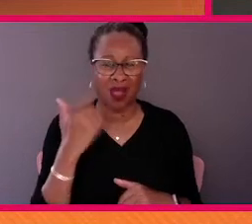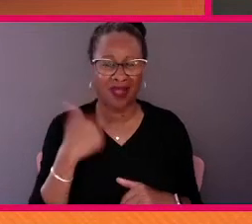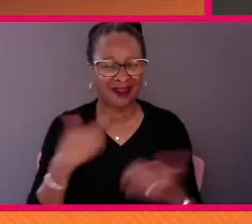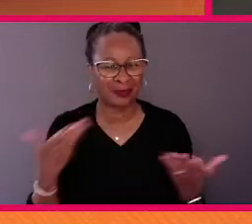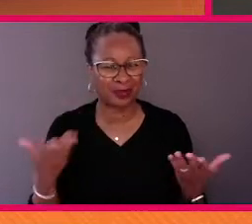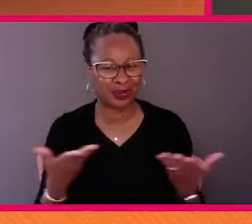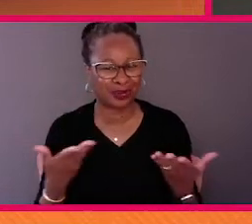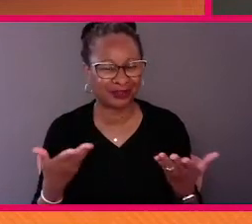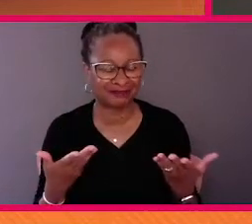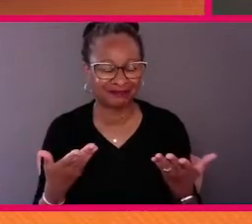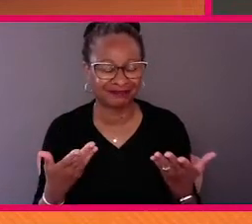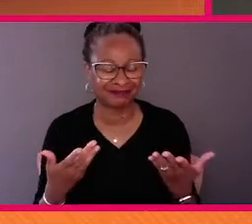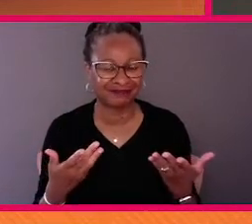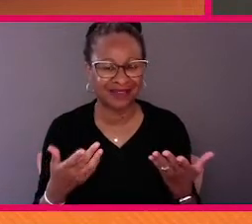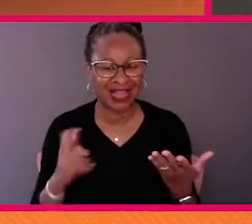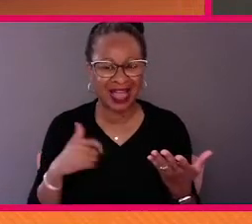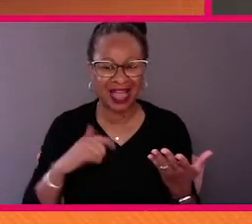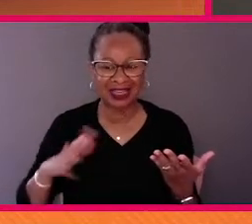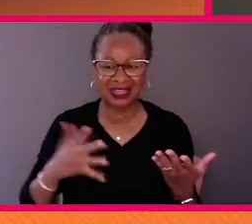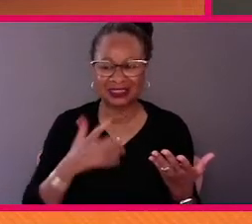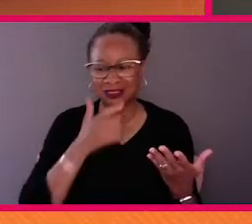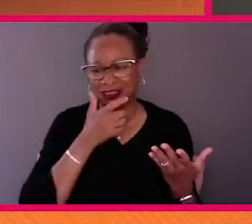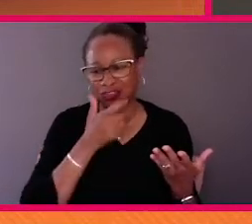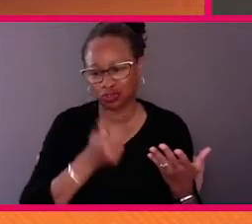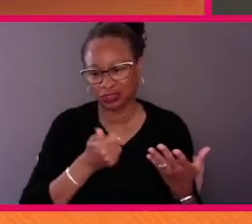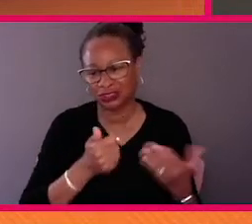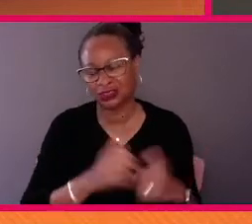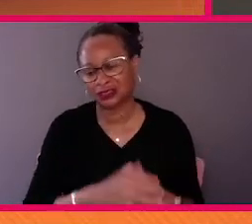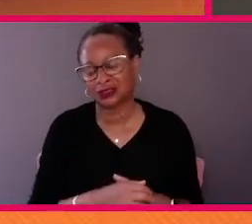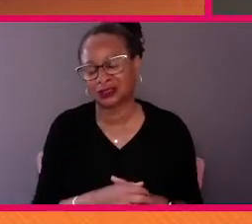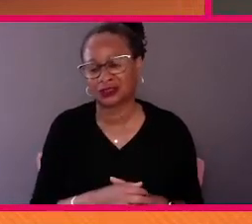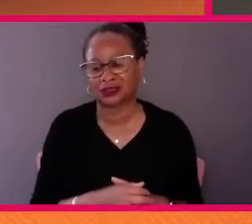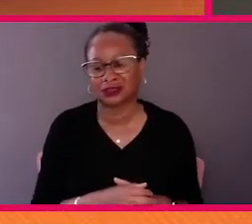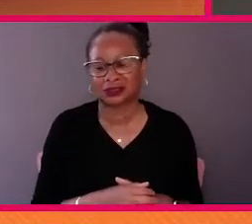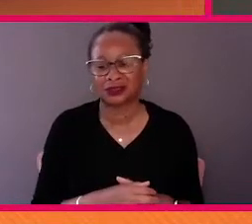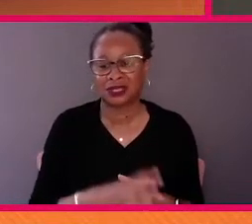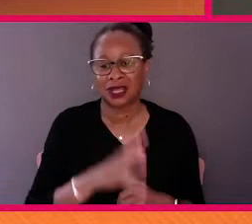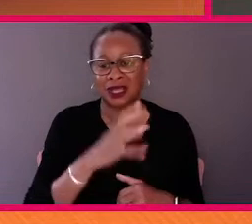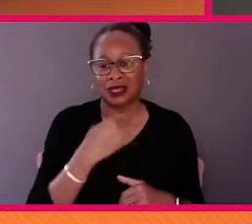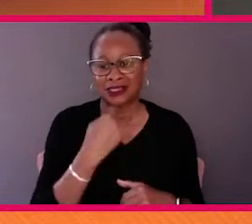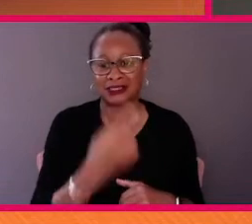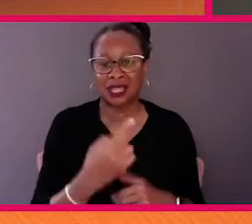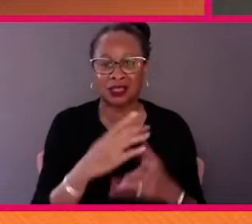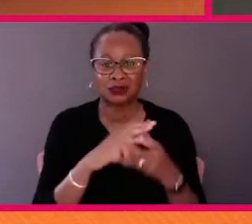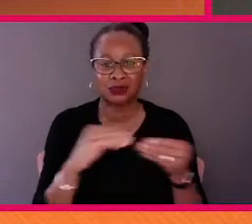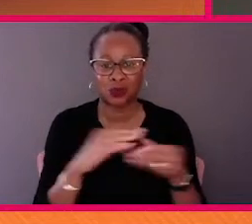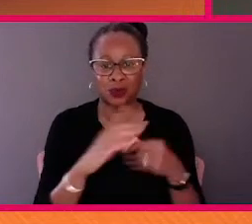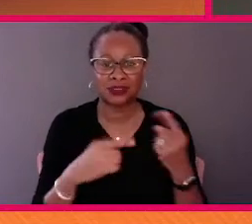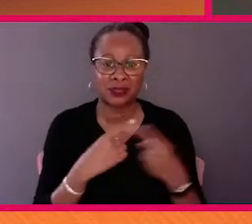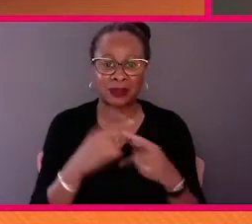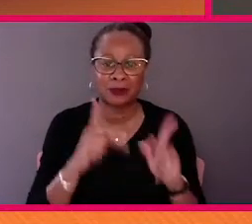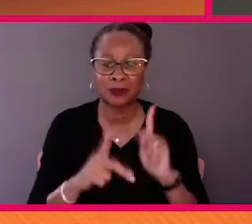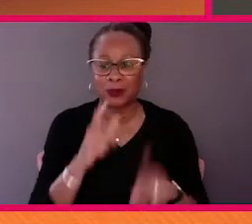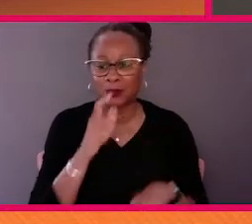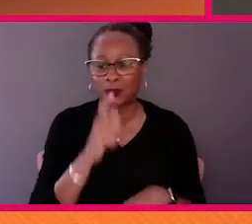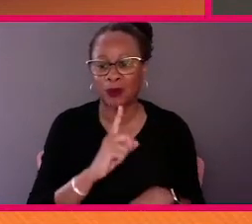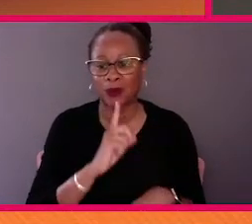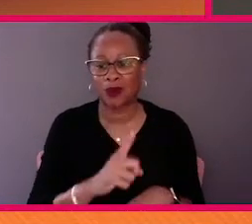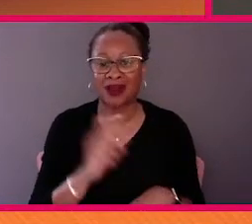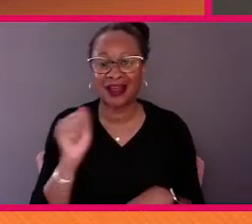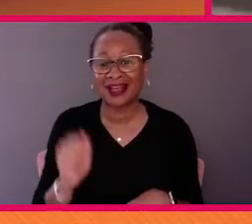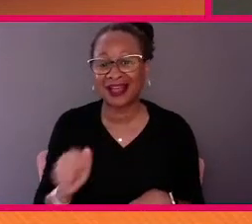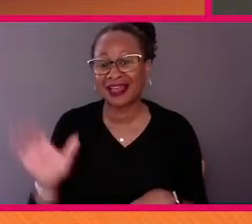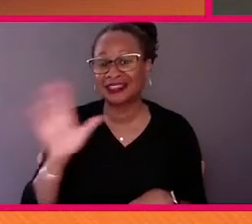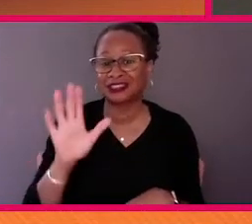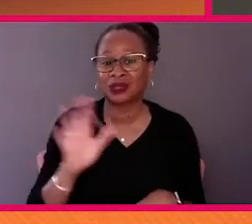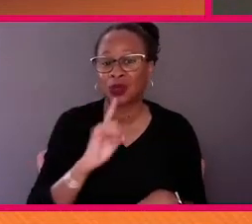because I kind of interested in telling stories about people who are Asians are actually living